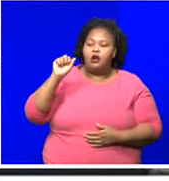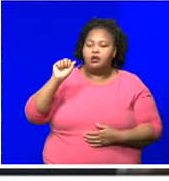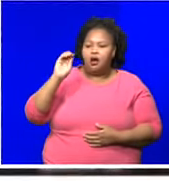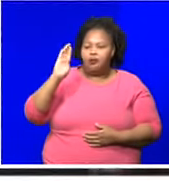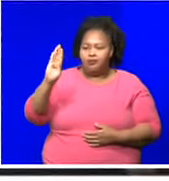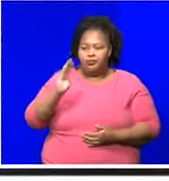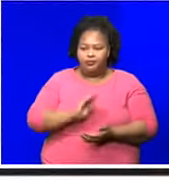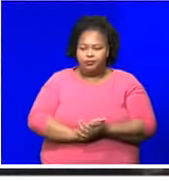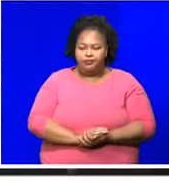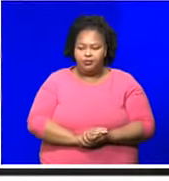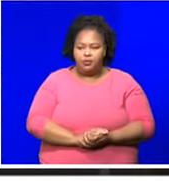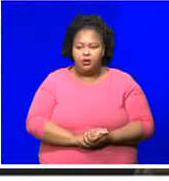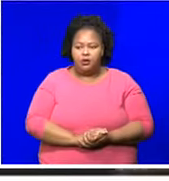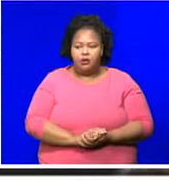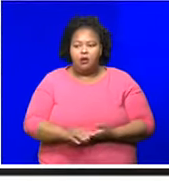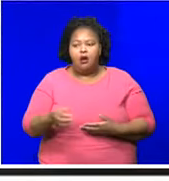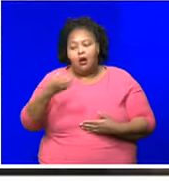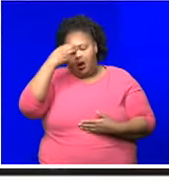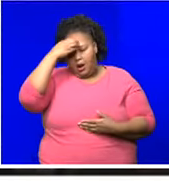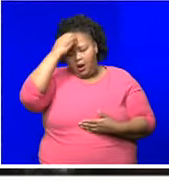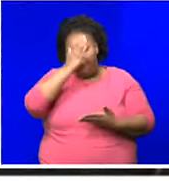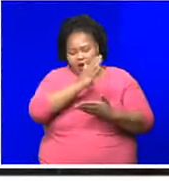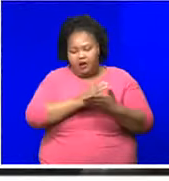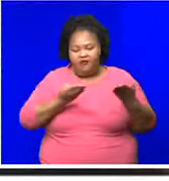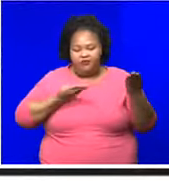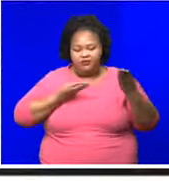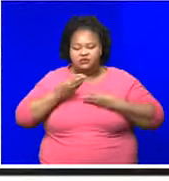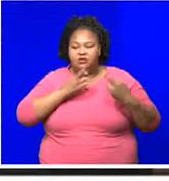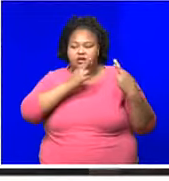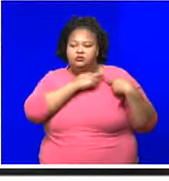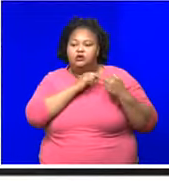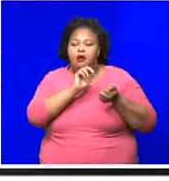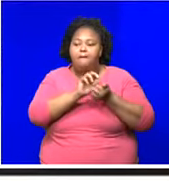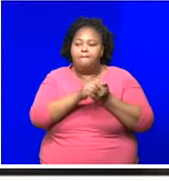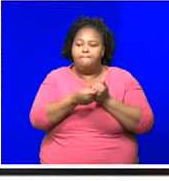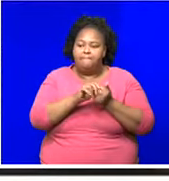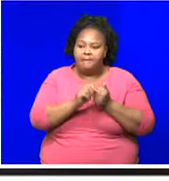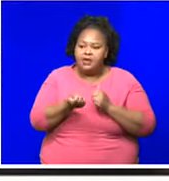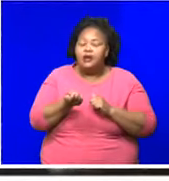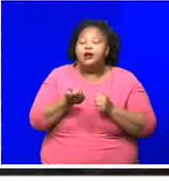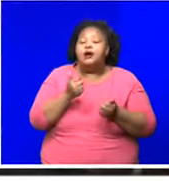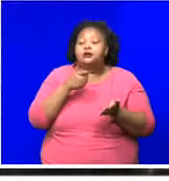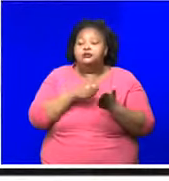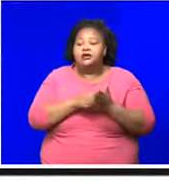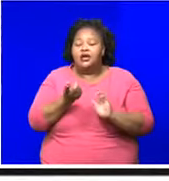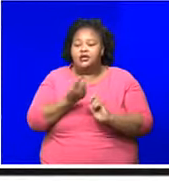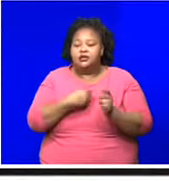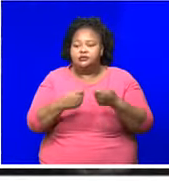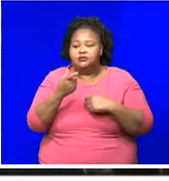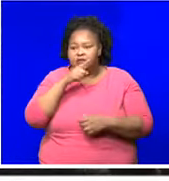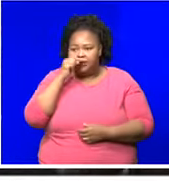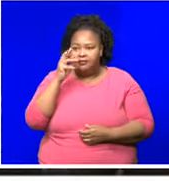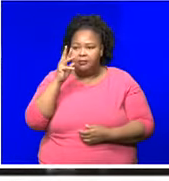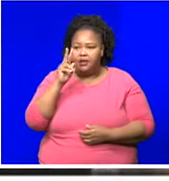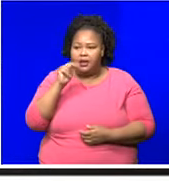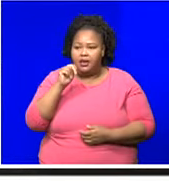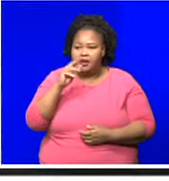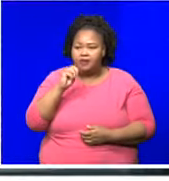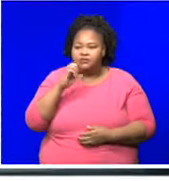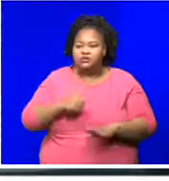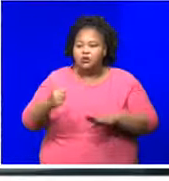Maize Corporation Chief Executive Officer Mavila Vilani says most problems that were faced by the corporation were caused by cash flow